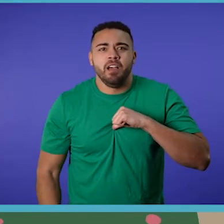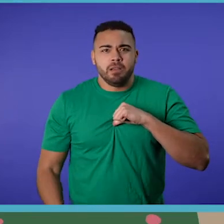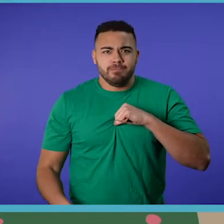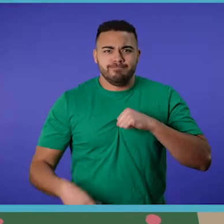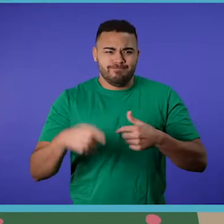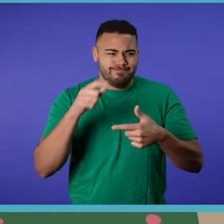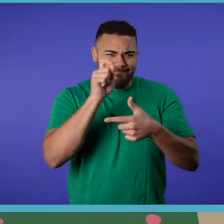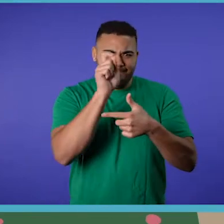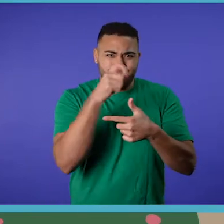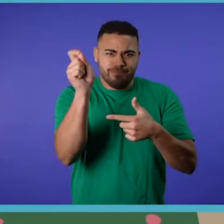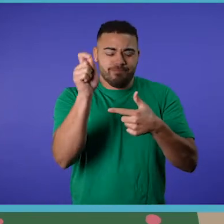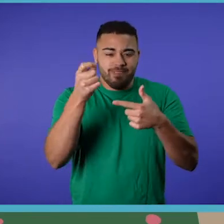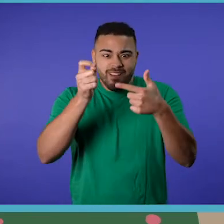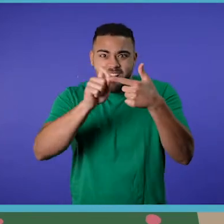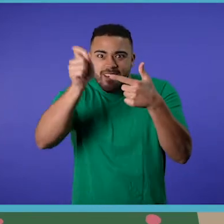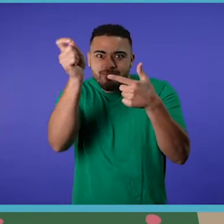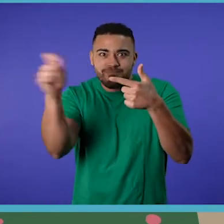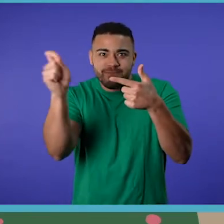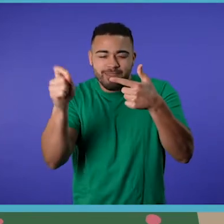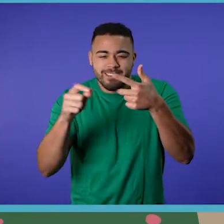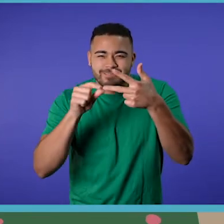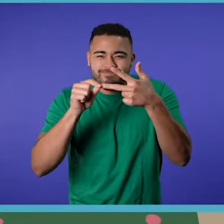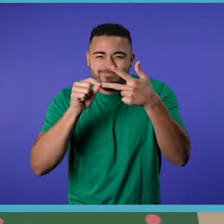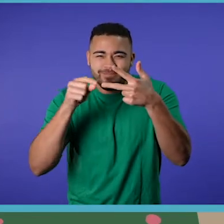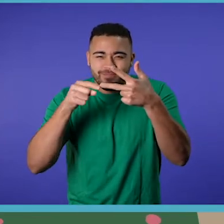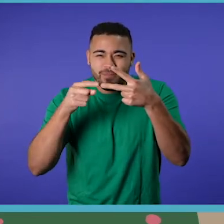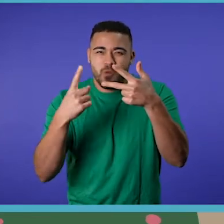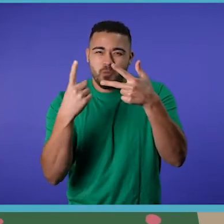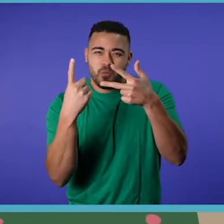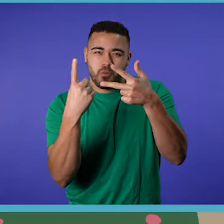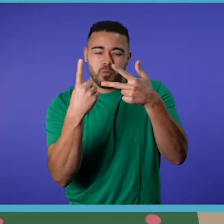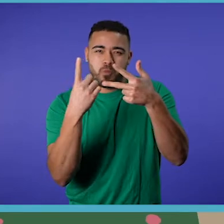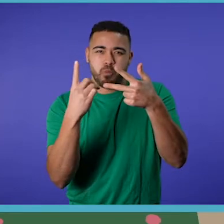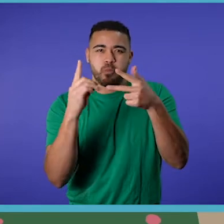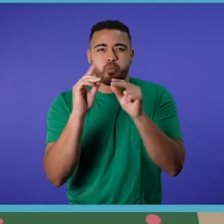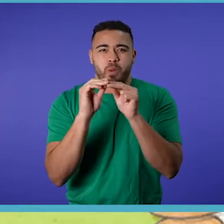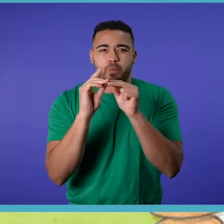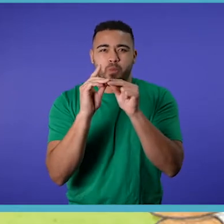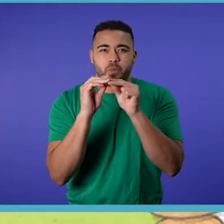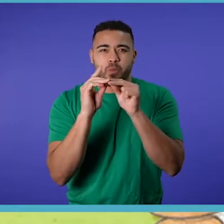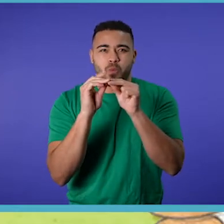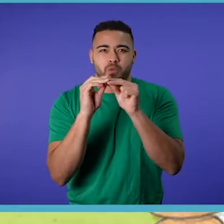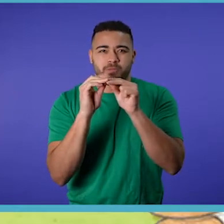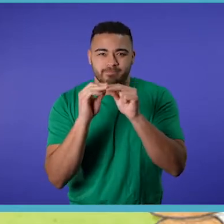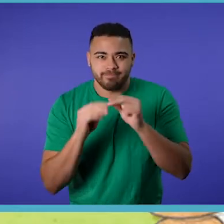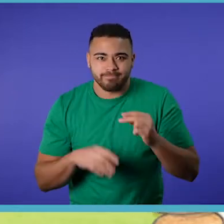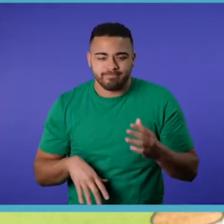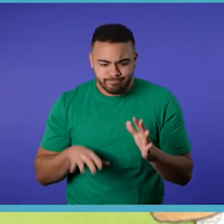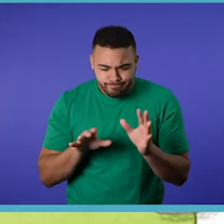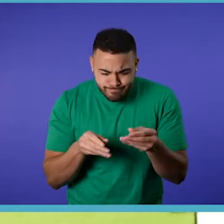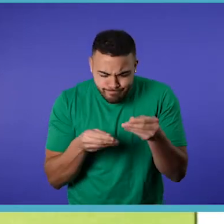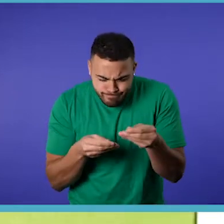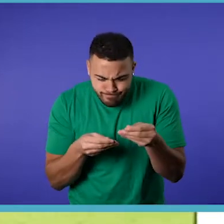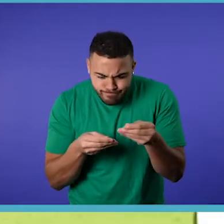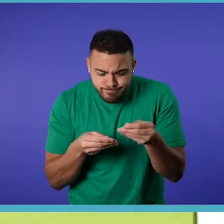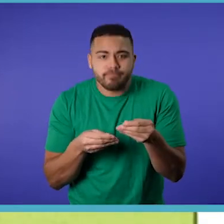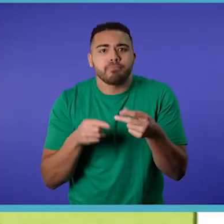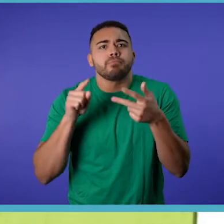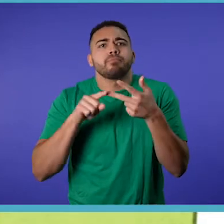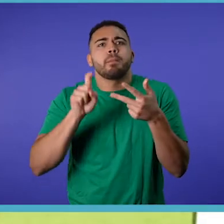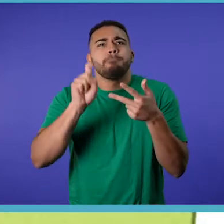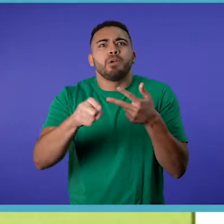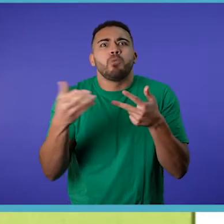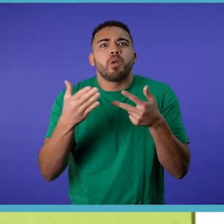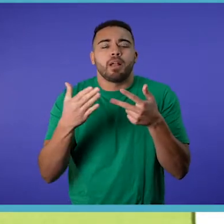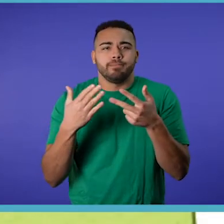1 quest more. He read the card just as before. Quest 3, keep your teeth